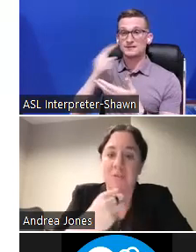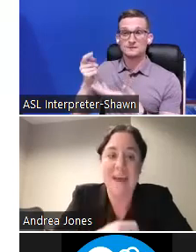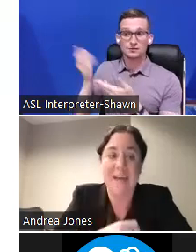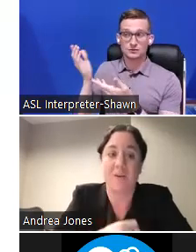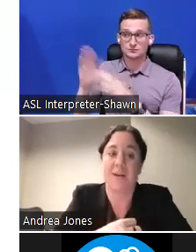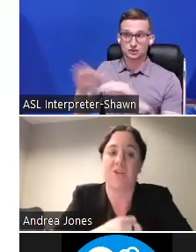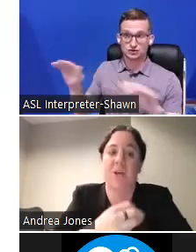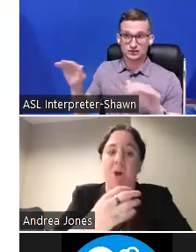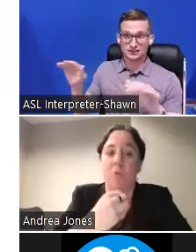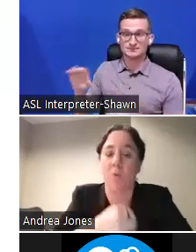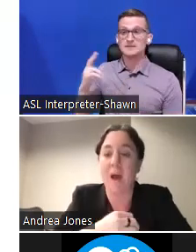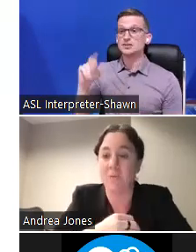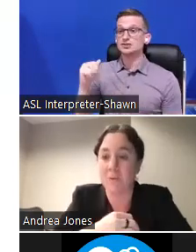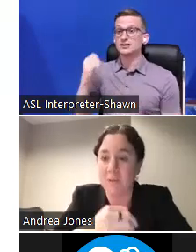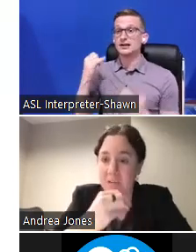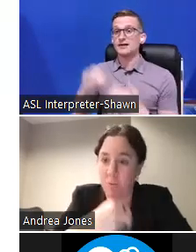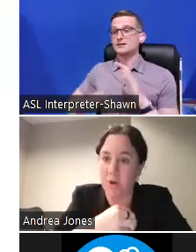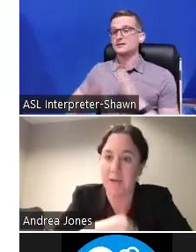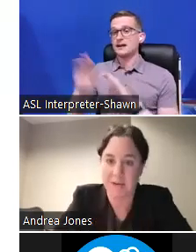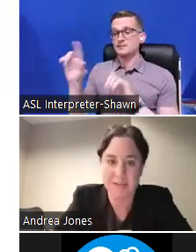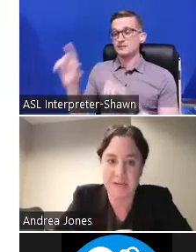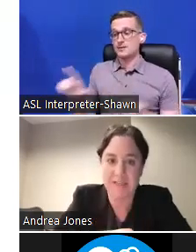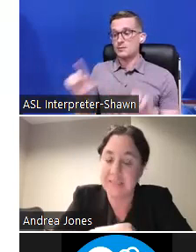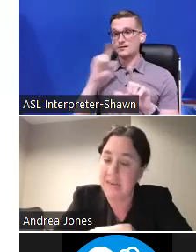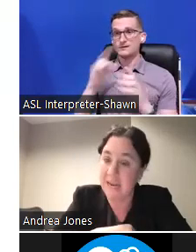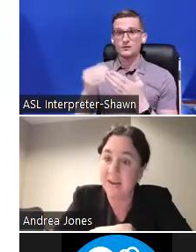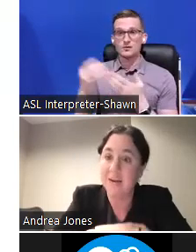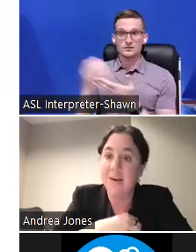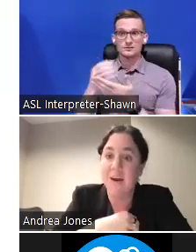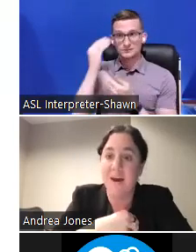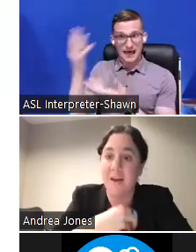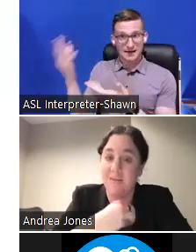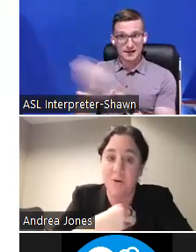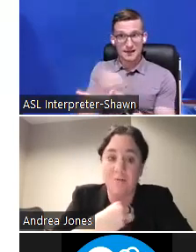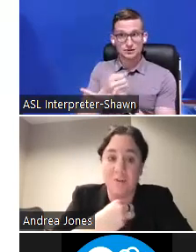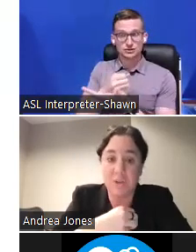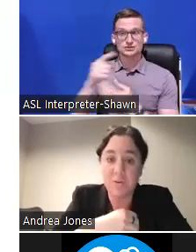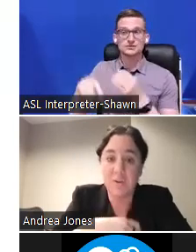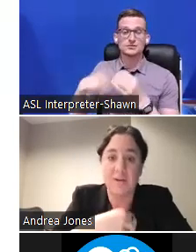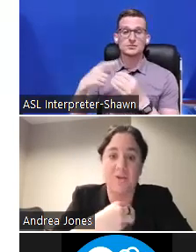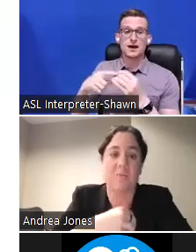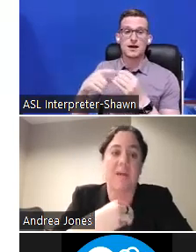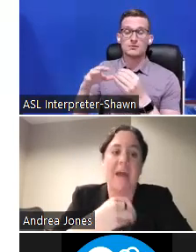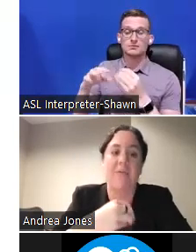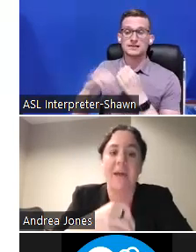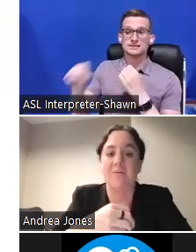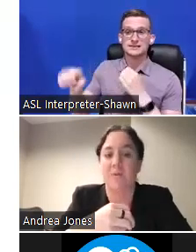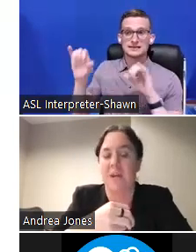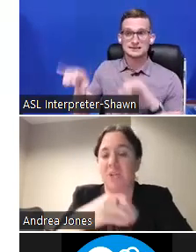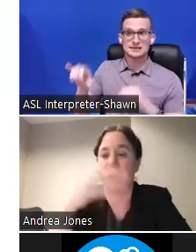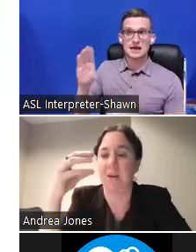for data collection around these boarding and extended stay involved youth, and determining how